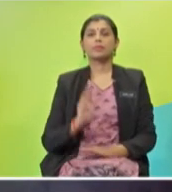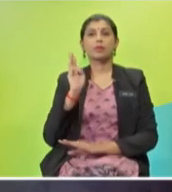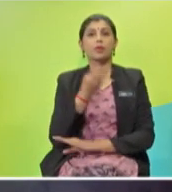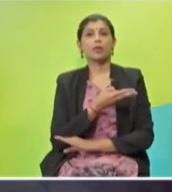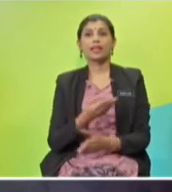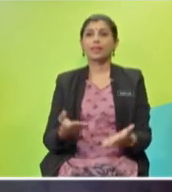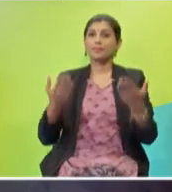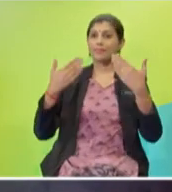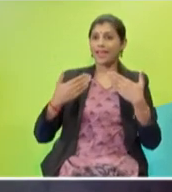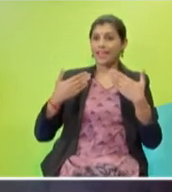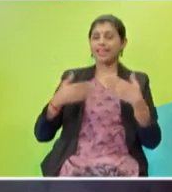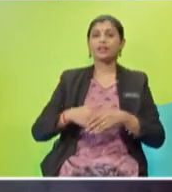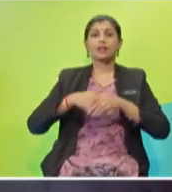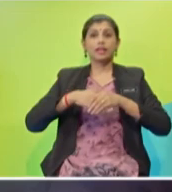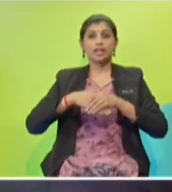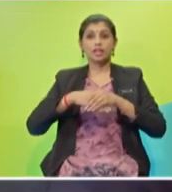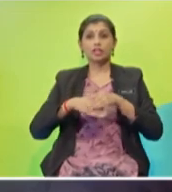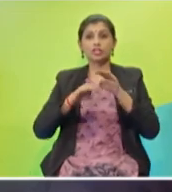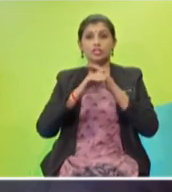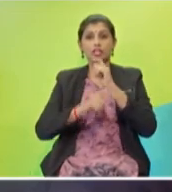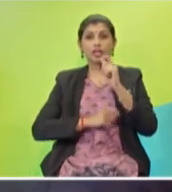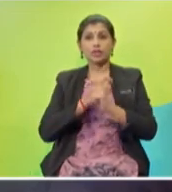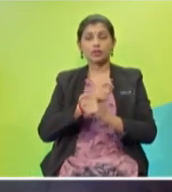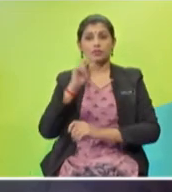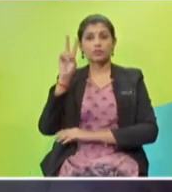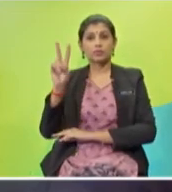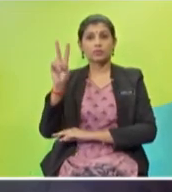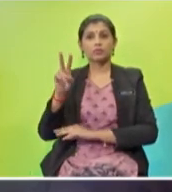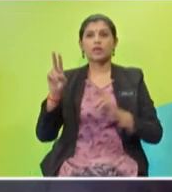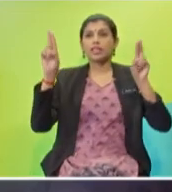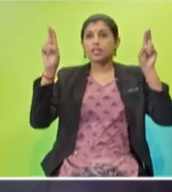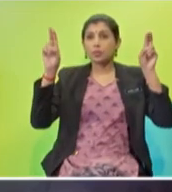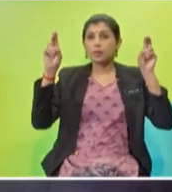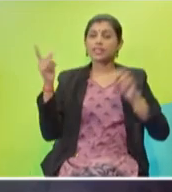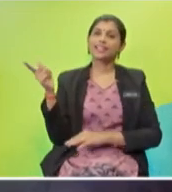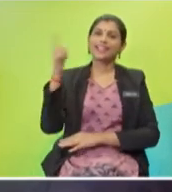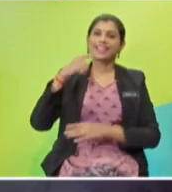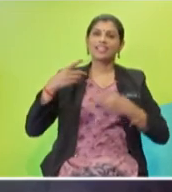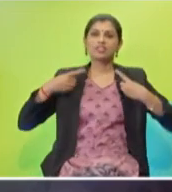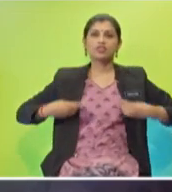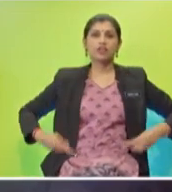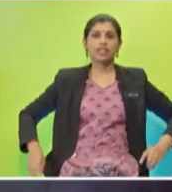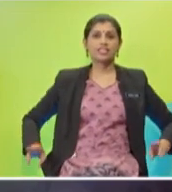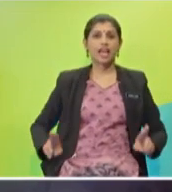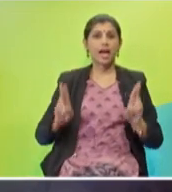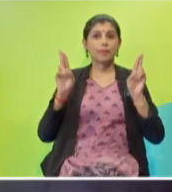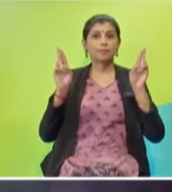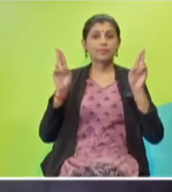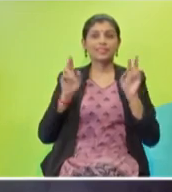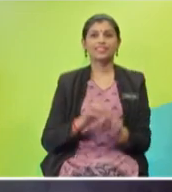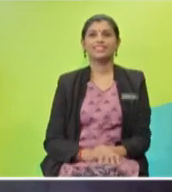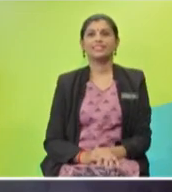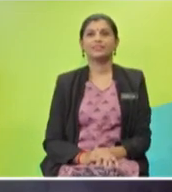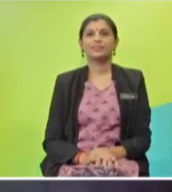we are learning Bahasa Inggeris Tahun 2 and the topic is Let's Dress Up! Alright teacher, what are we going to do